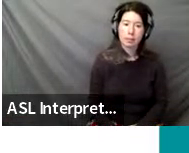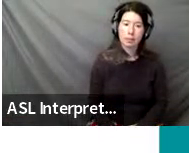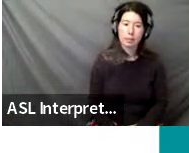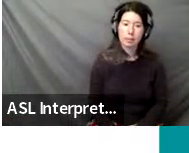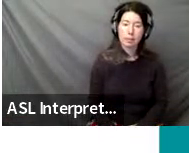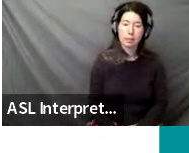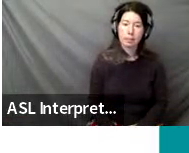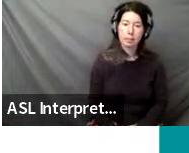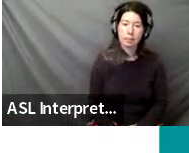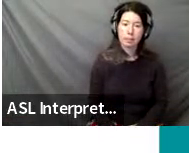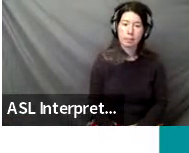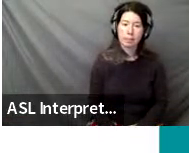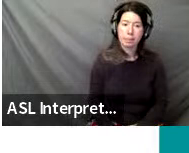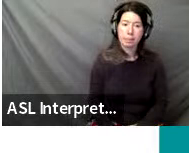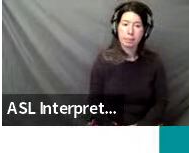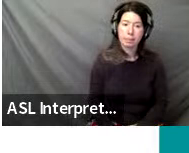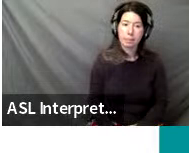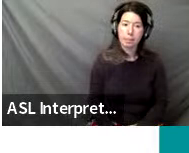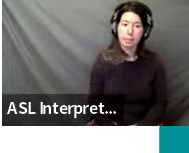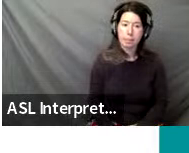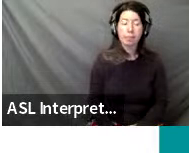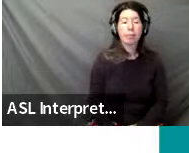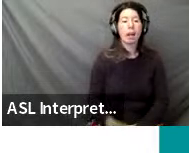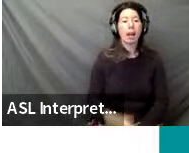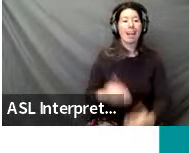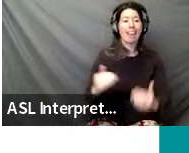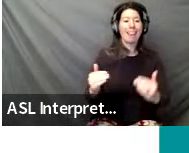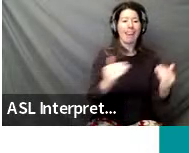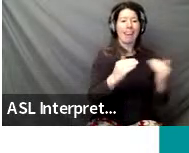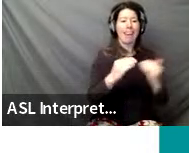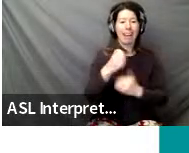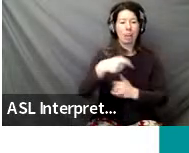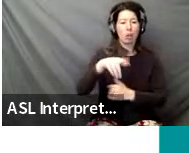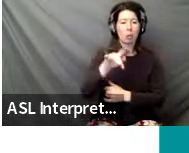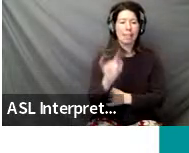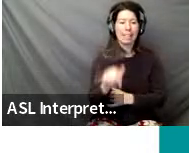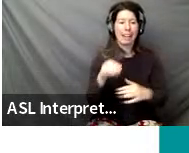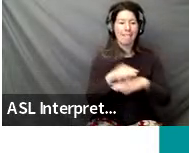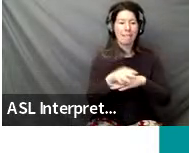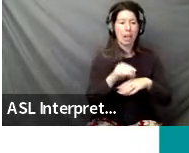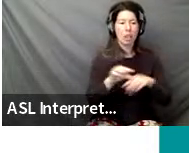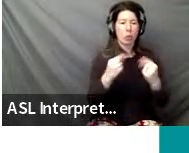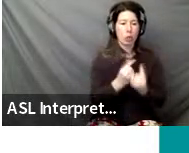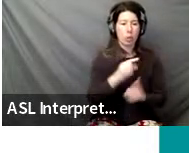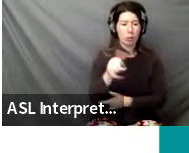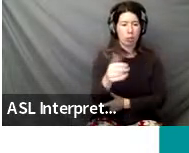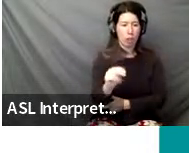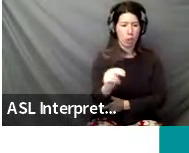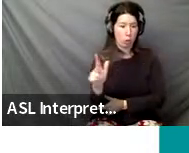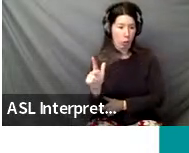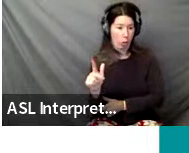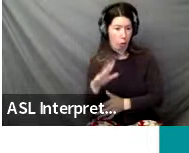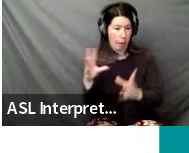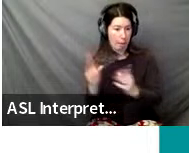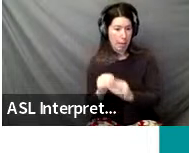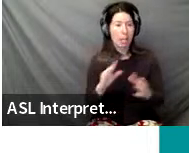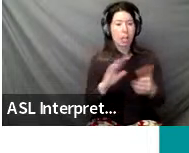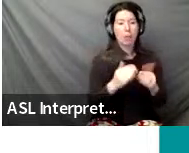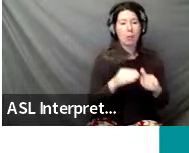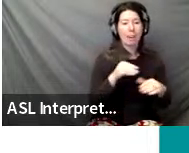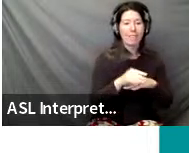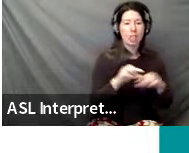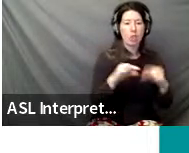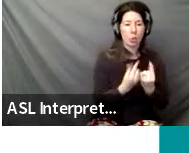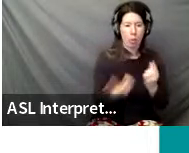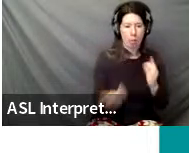We are going to have the Equity Advisory Group will meet January 23rd. Then we will have our next Community Advisory Group meeting